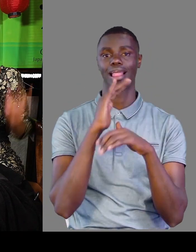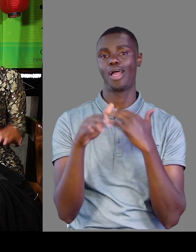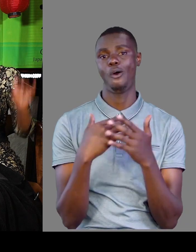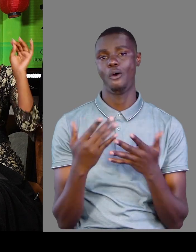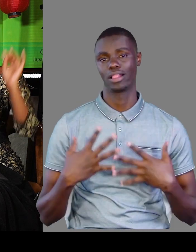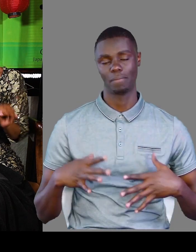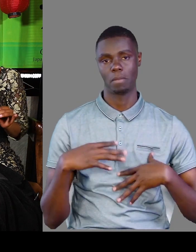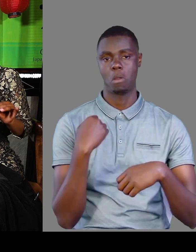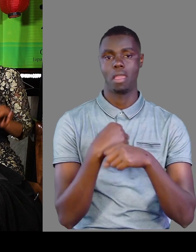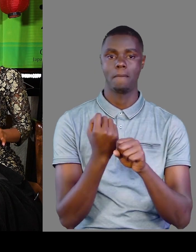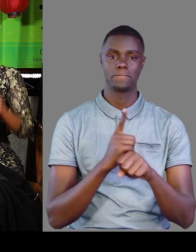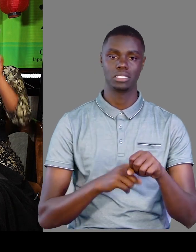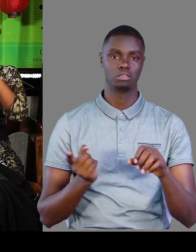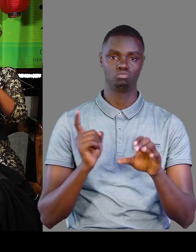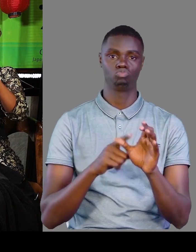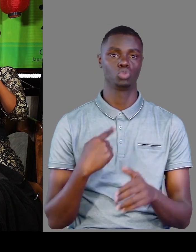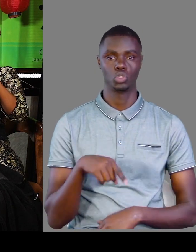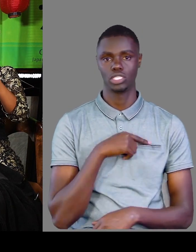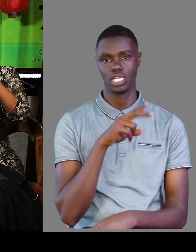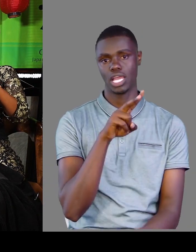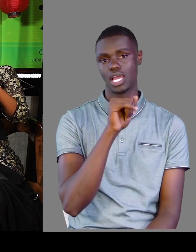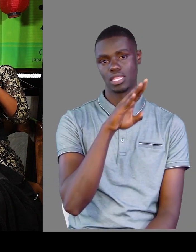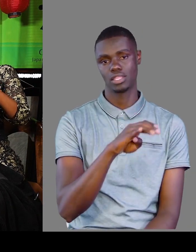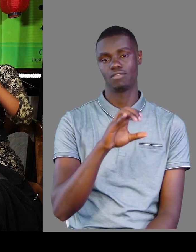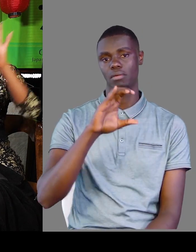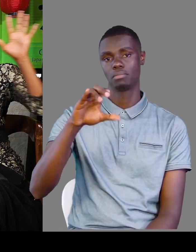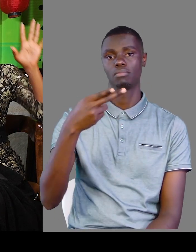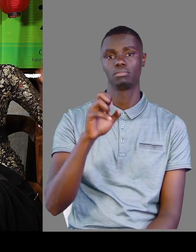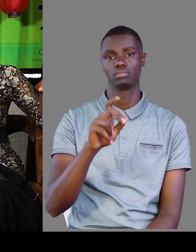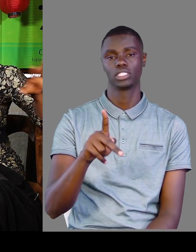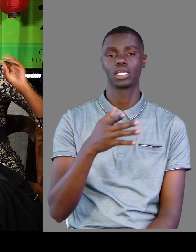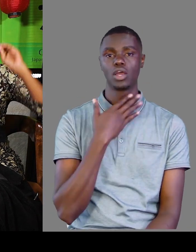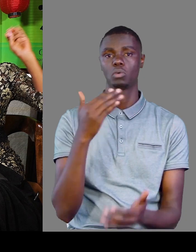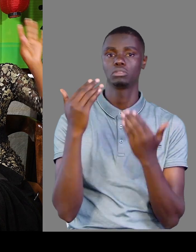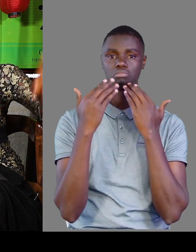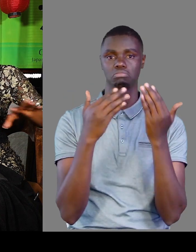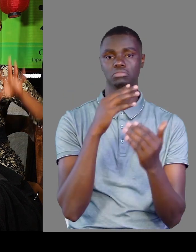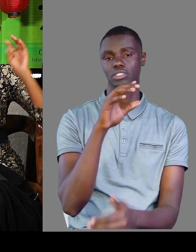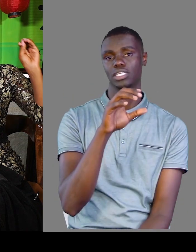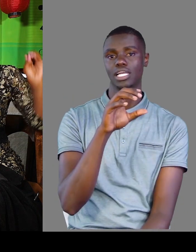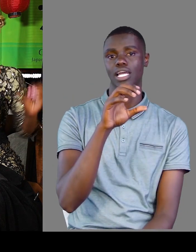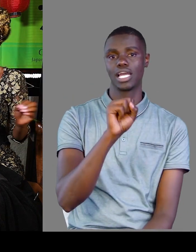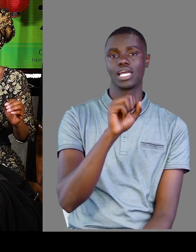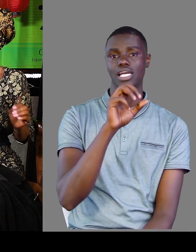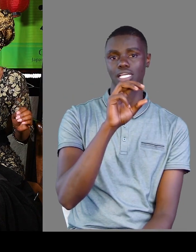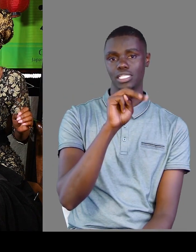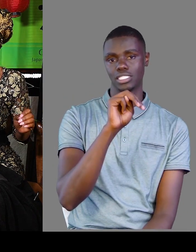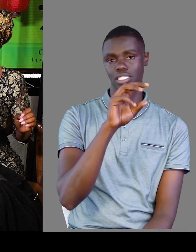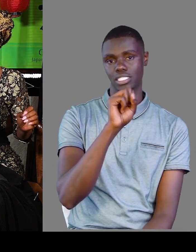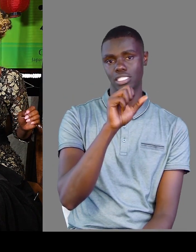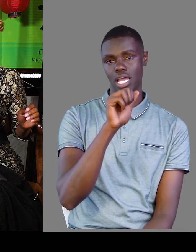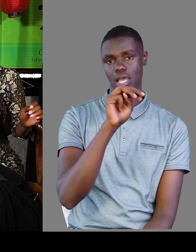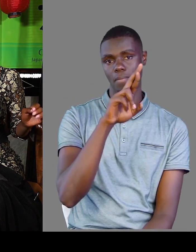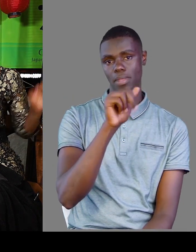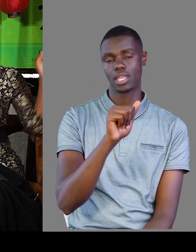MC Paps. The podcast which is starting, I'm sure you are, the Vibe Tribe committee are going to be going there to watch and have a good time. But it has